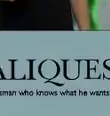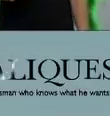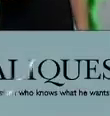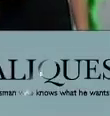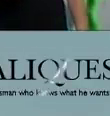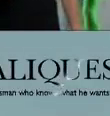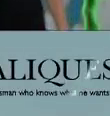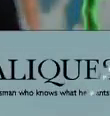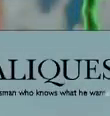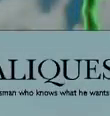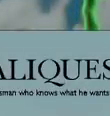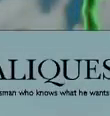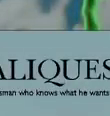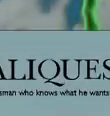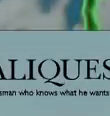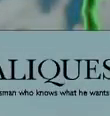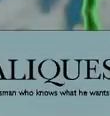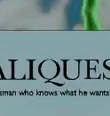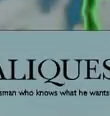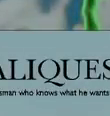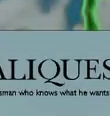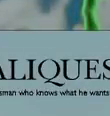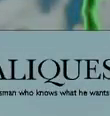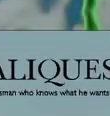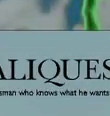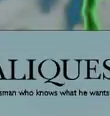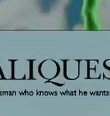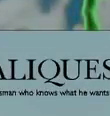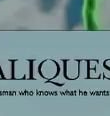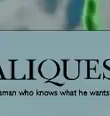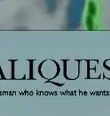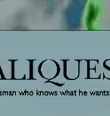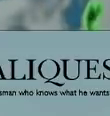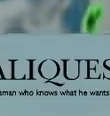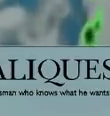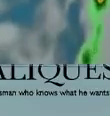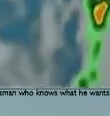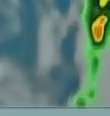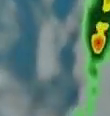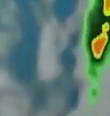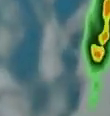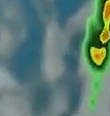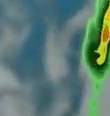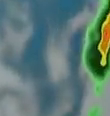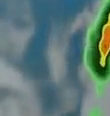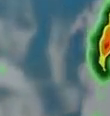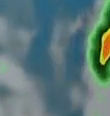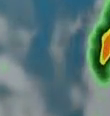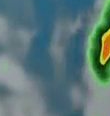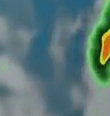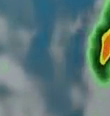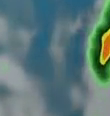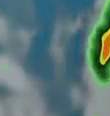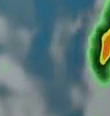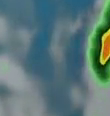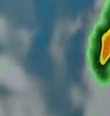of Mozambique most affected. Now, South Africa's weather is really quiet in comparison as we wrap up the work week, with a few showers still